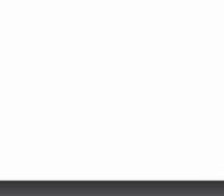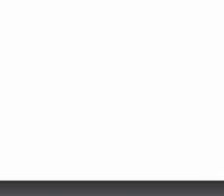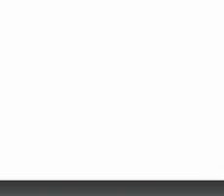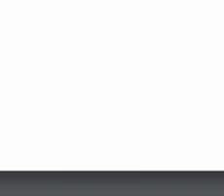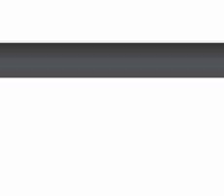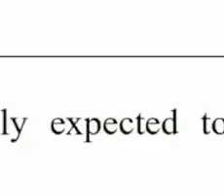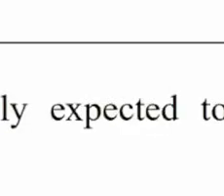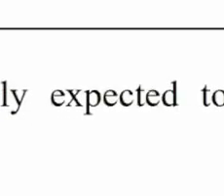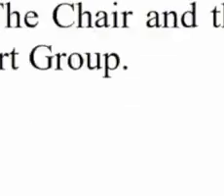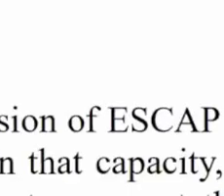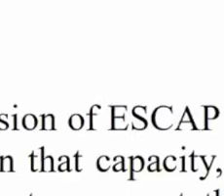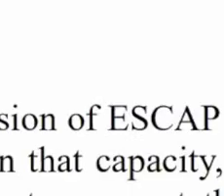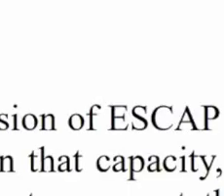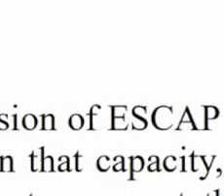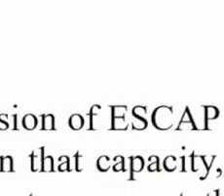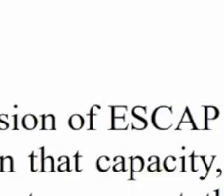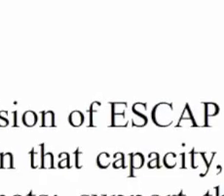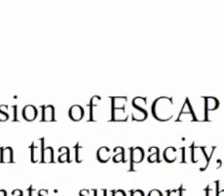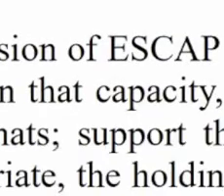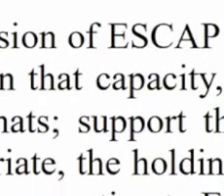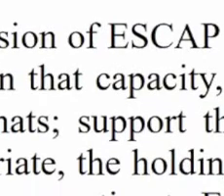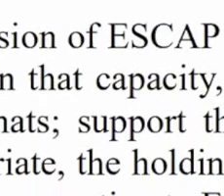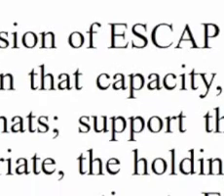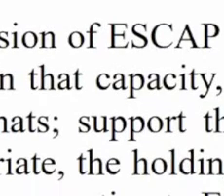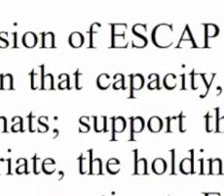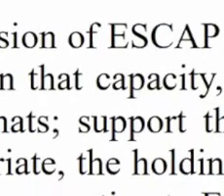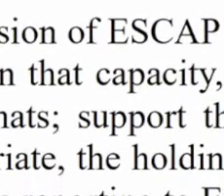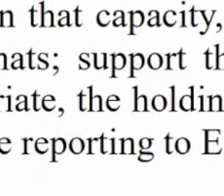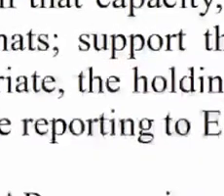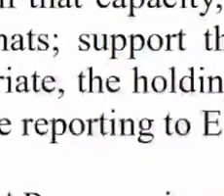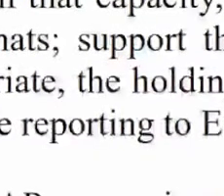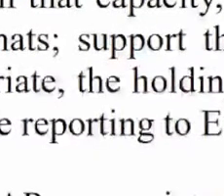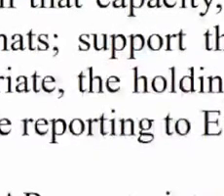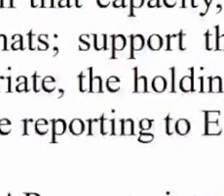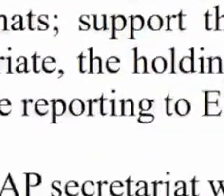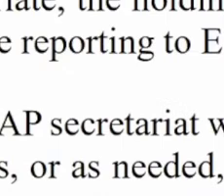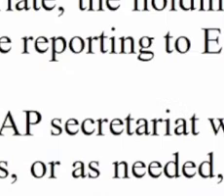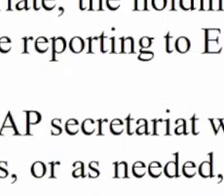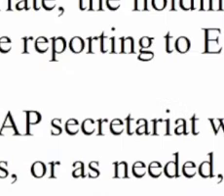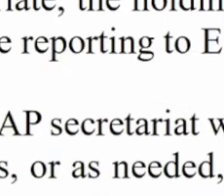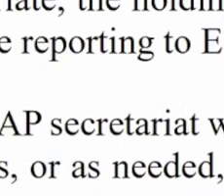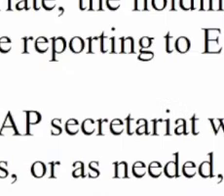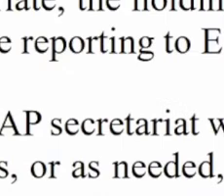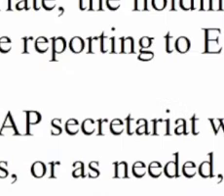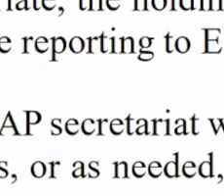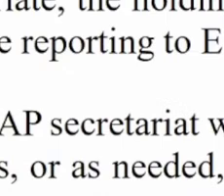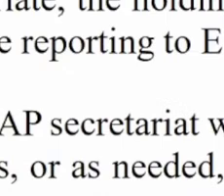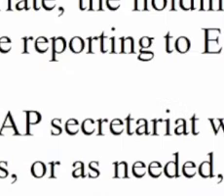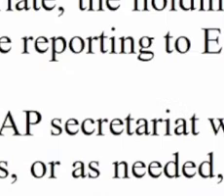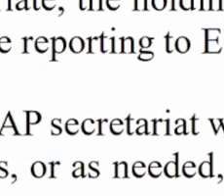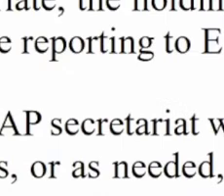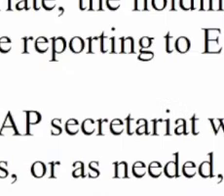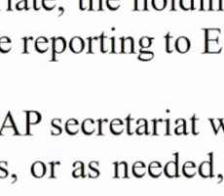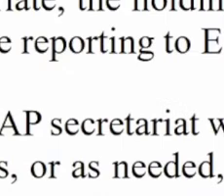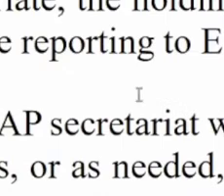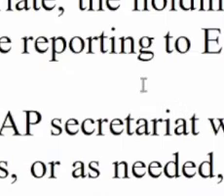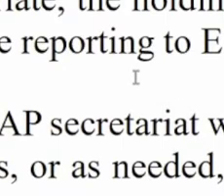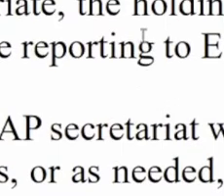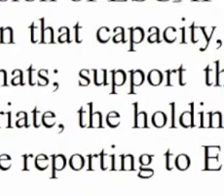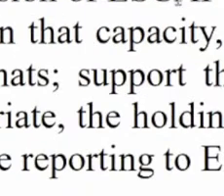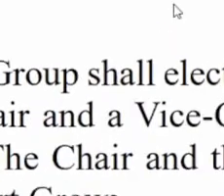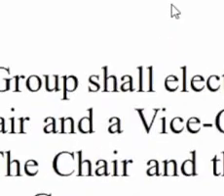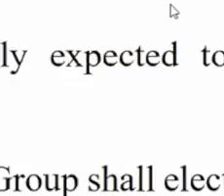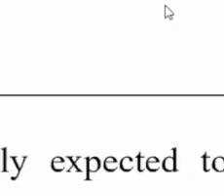advice as appropriate to the environment and Development Division on opportunities to accelerate action